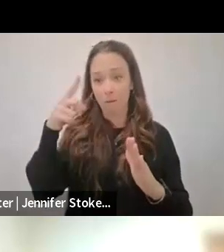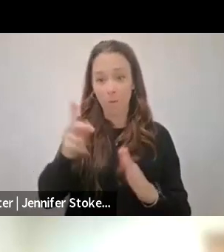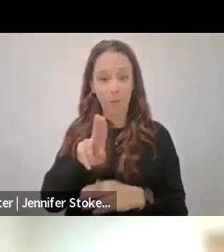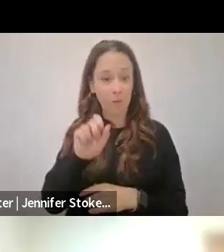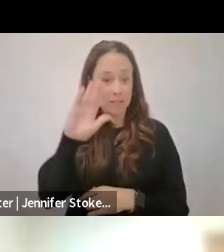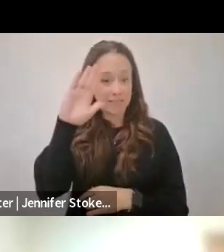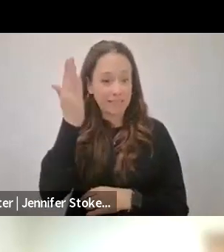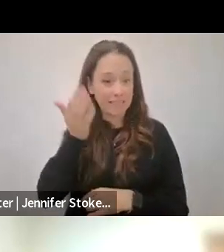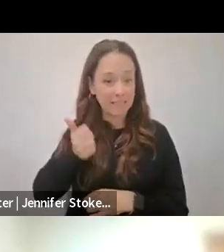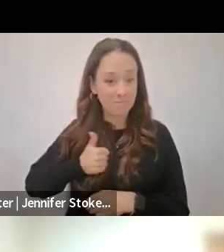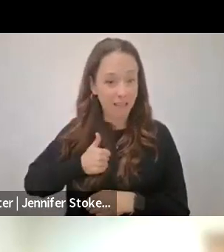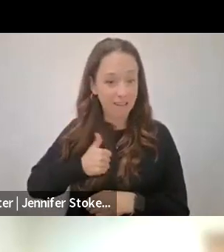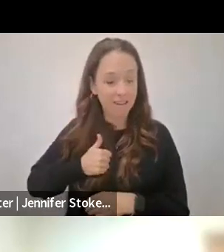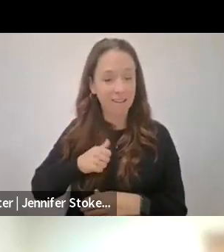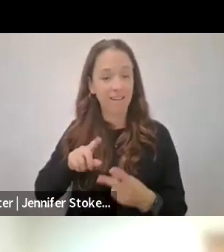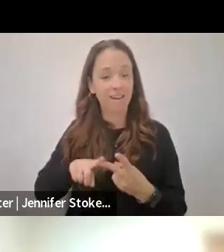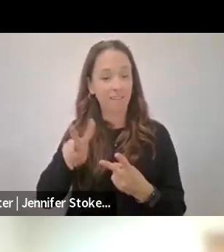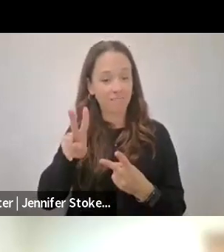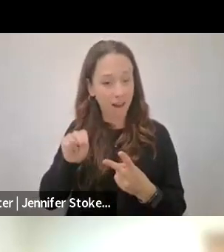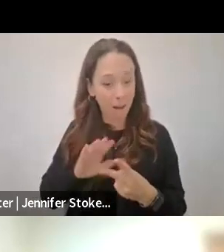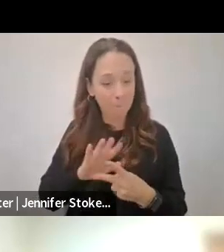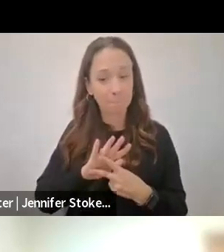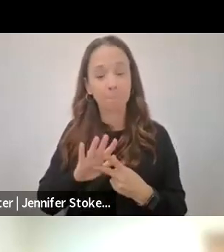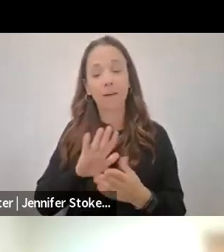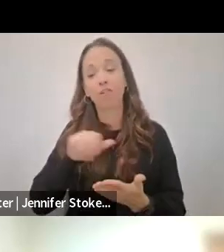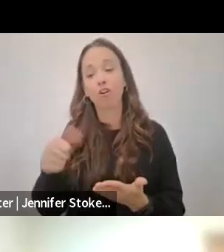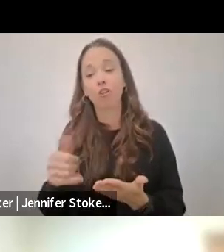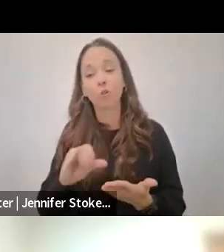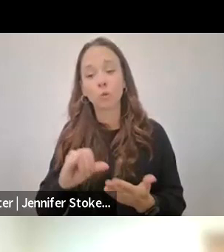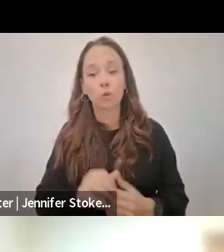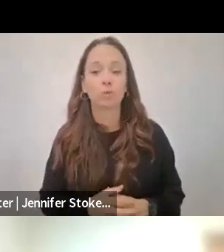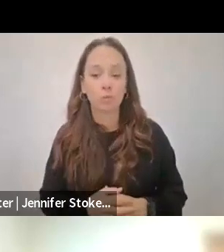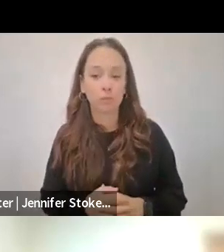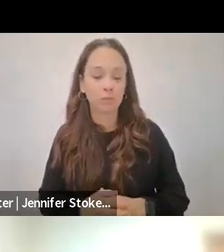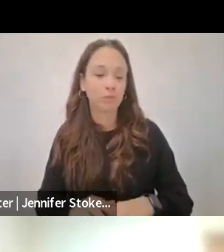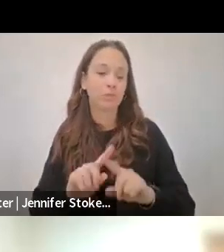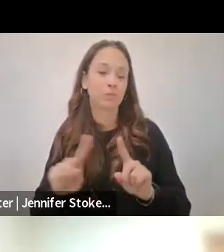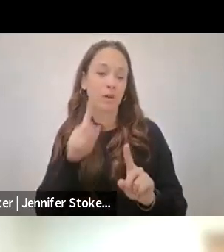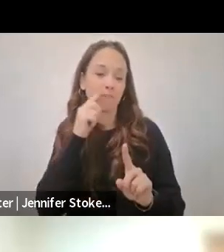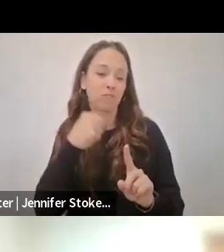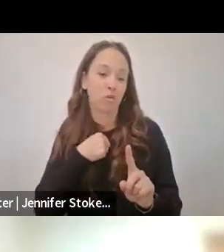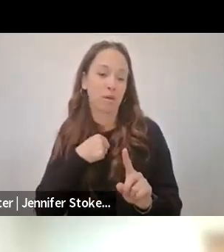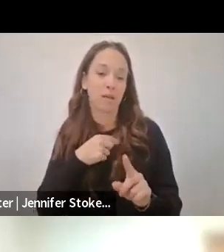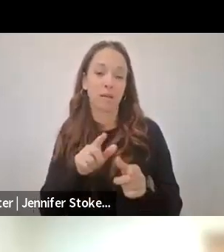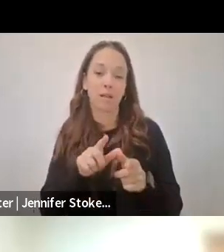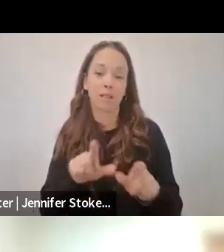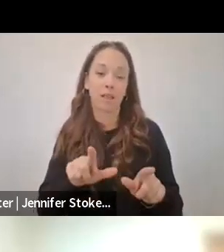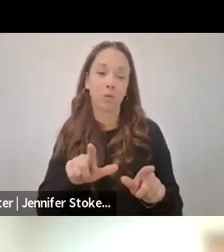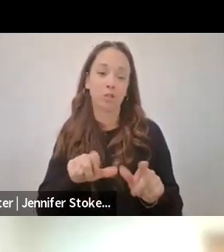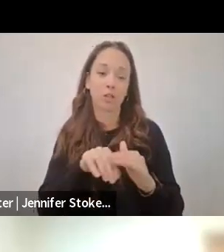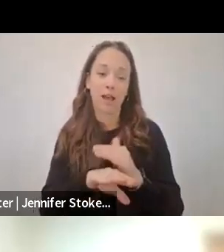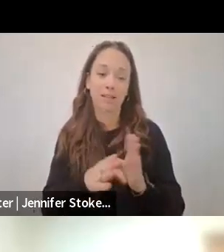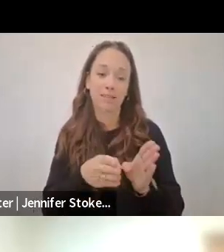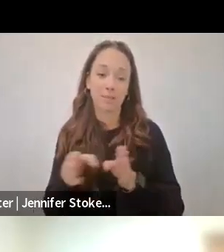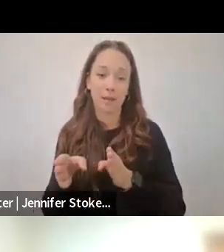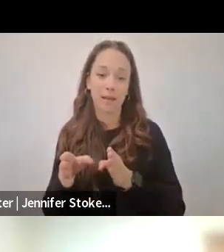on today, and there may have been others as well. But for me, the language access plan, it's a